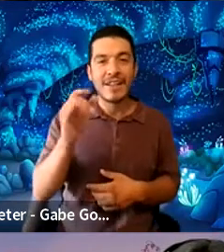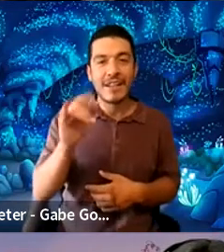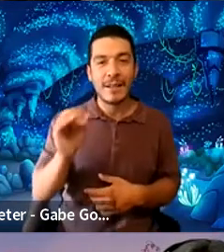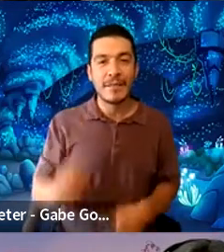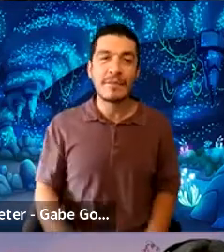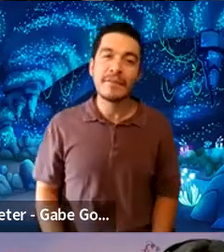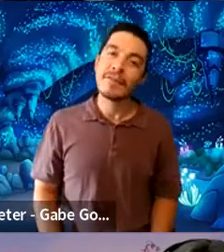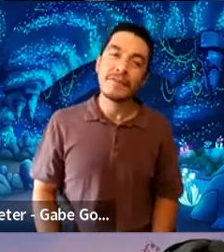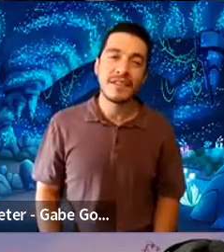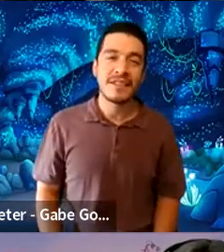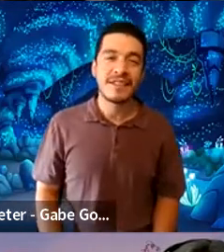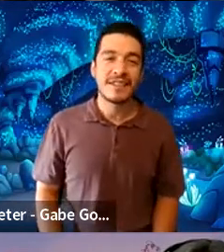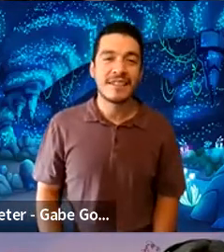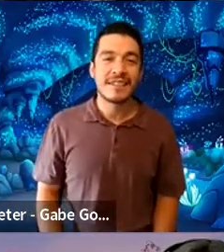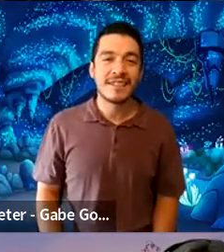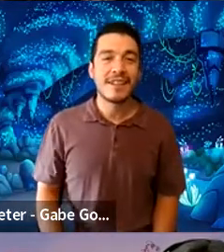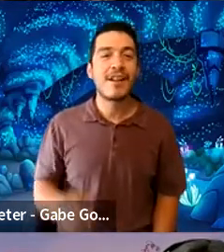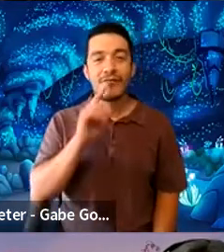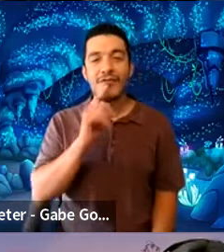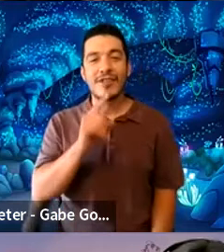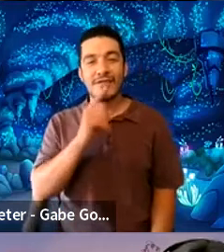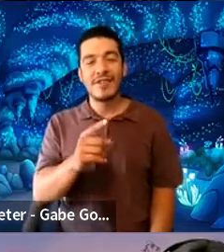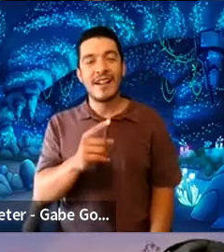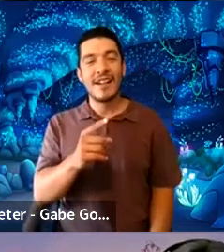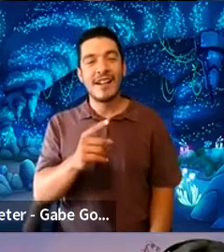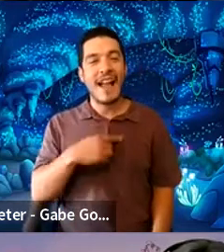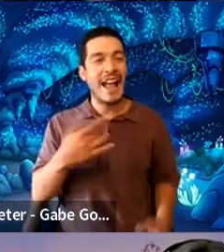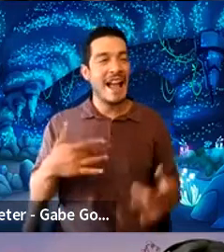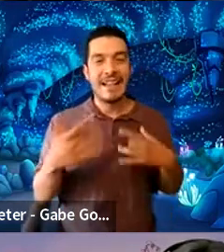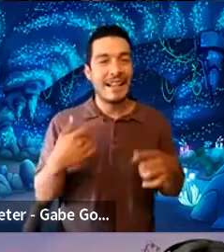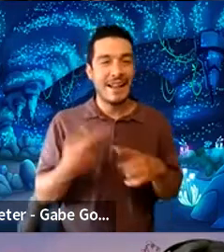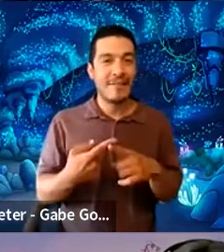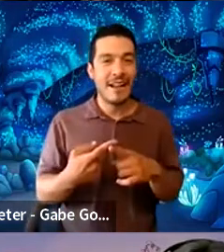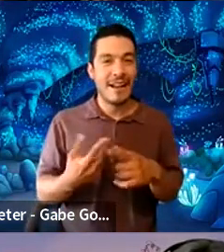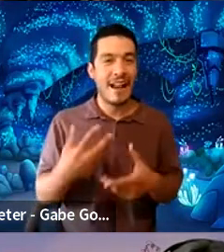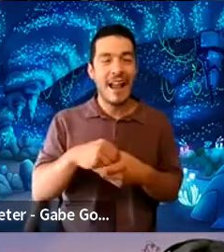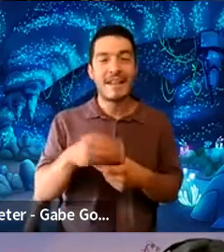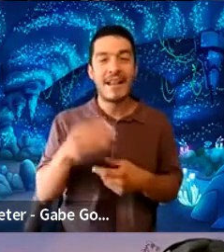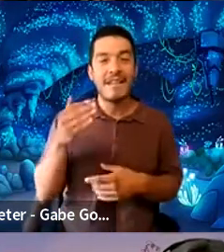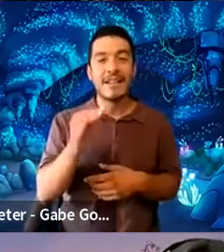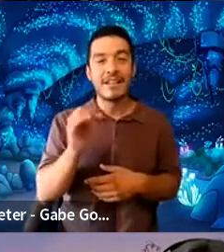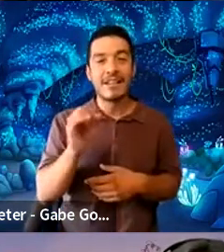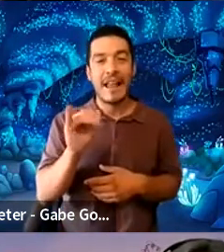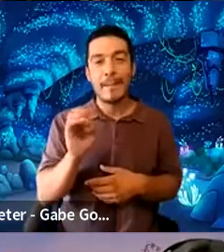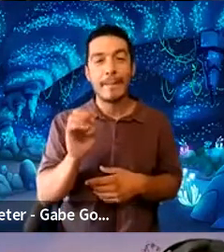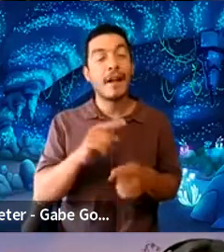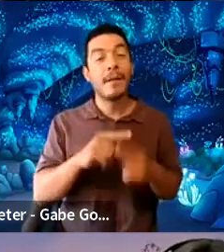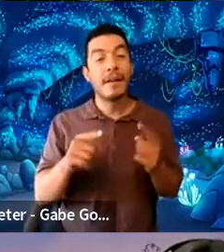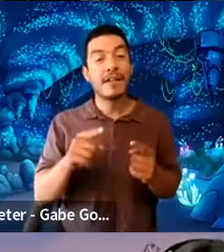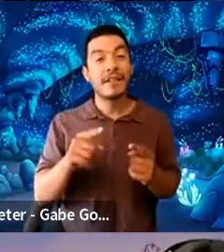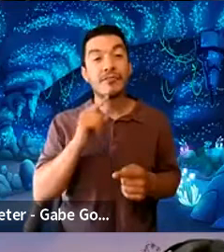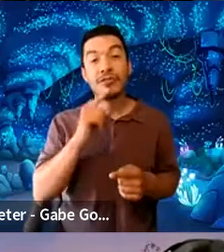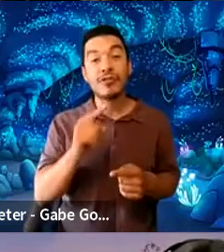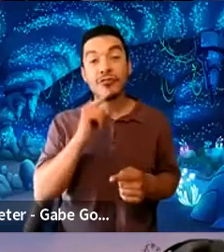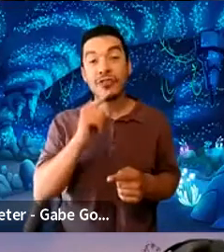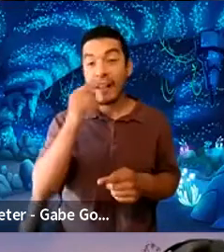About a million uses. Really enthusiastic about hagfish slime back in the day. And it was really a